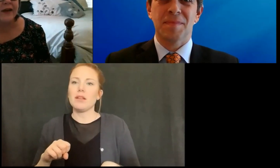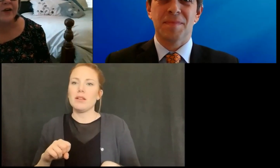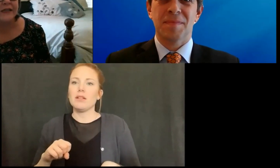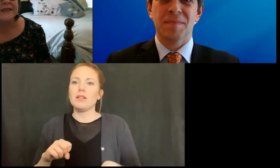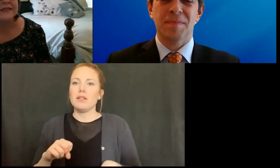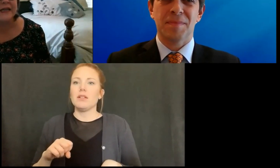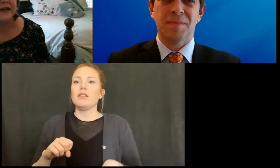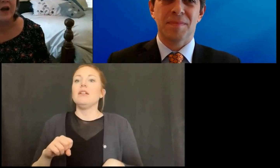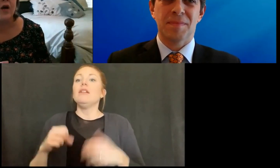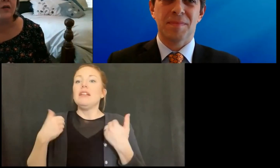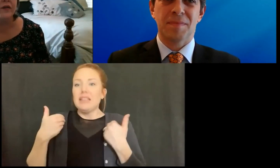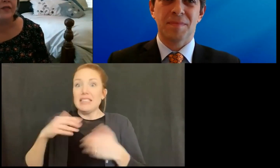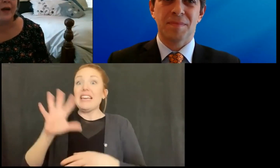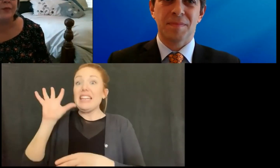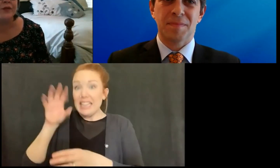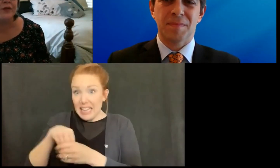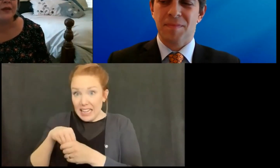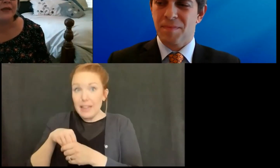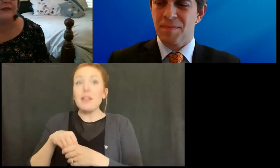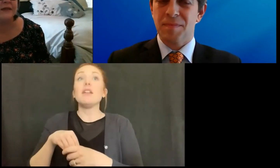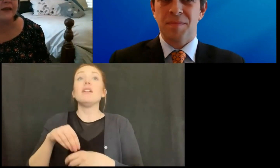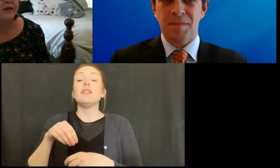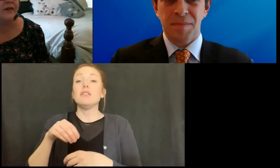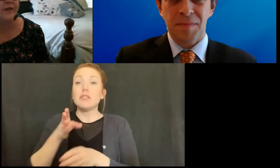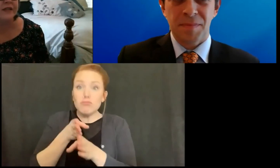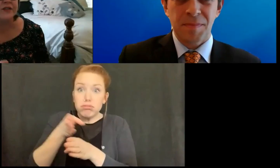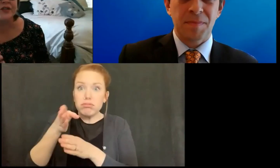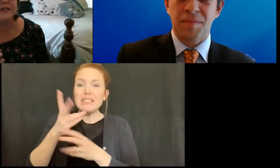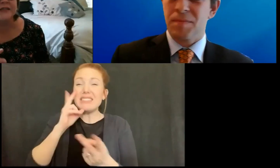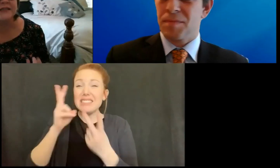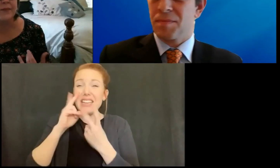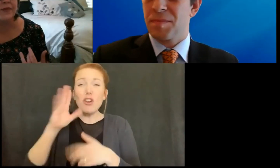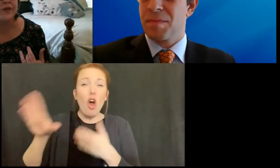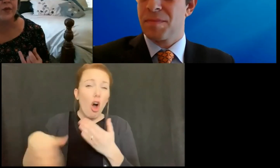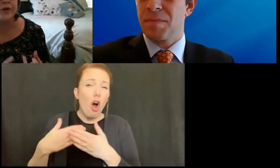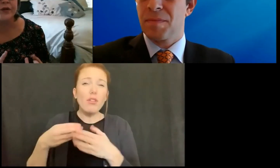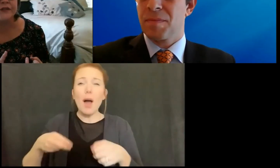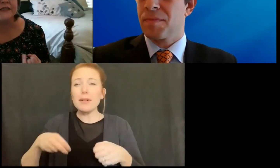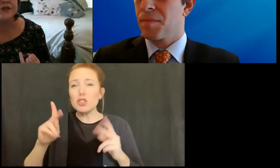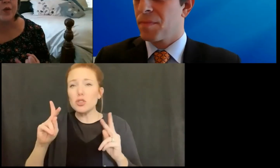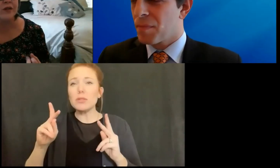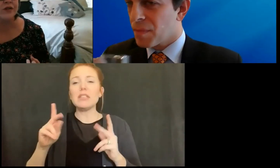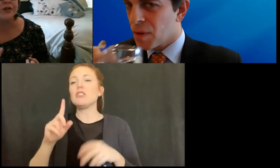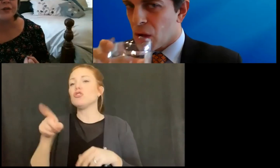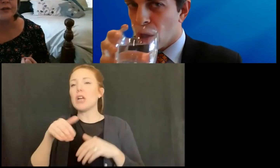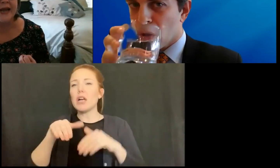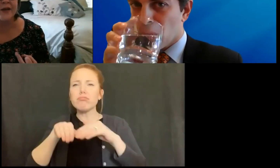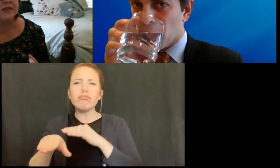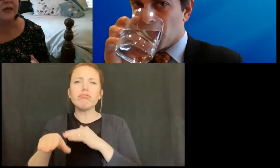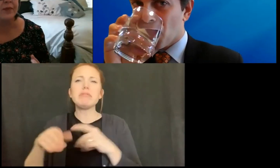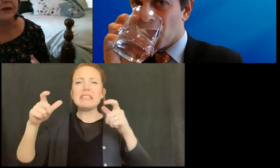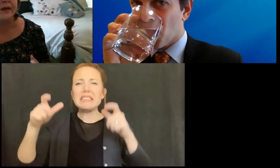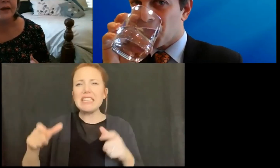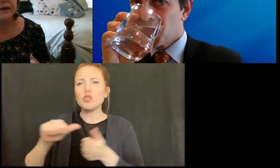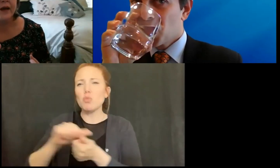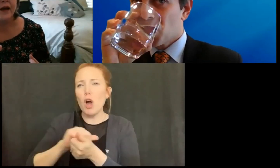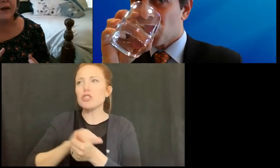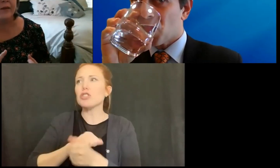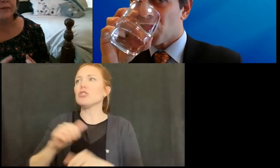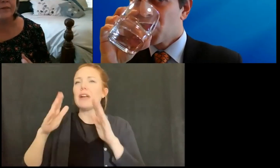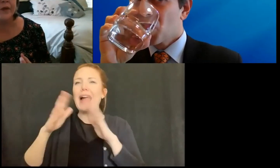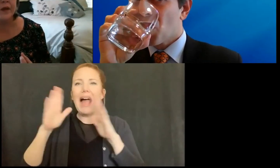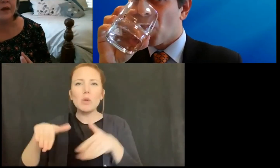getting in there and seeing all of the opportunities, even if it is just a step in the door, dishwasher, doing housekeeping,